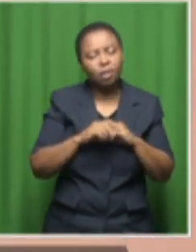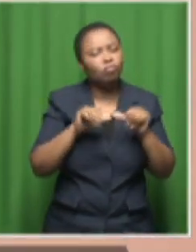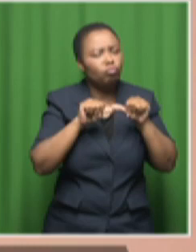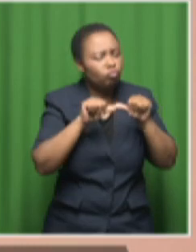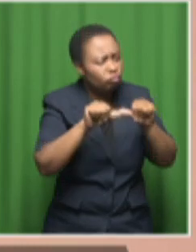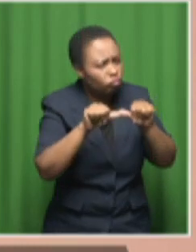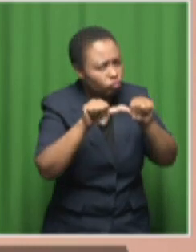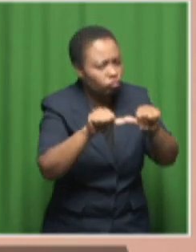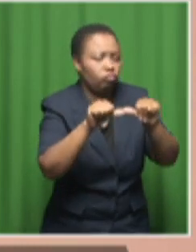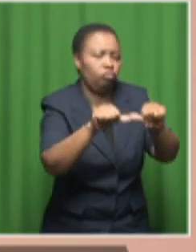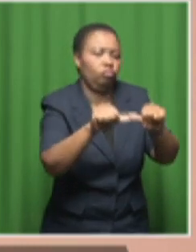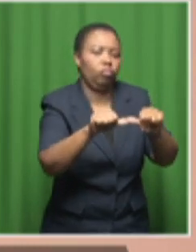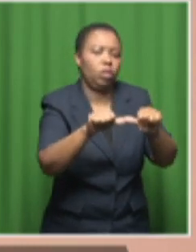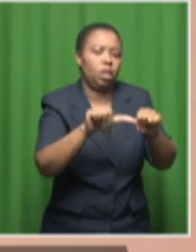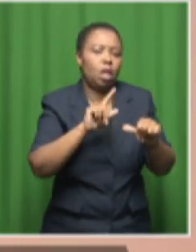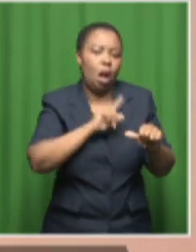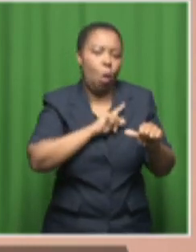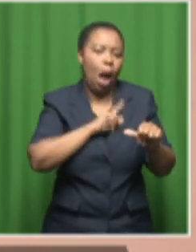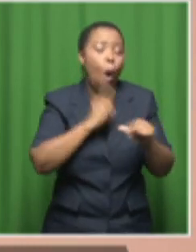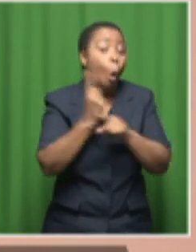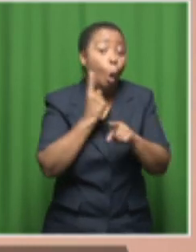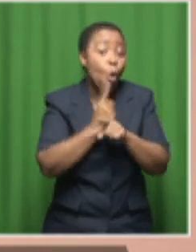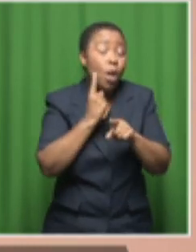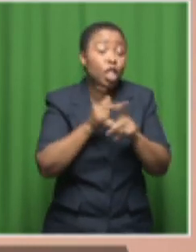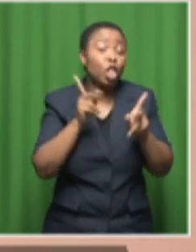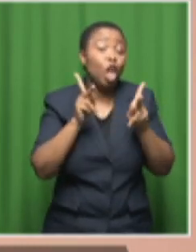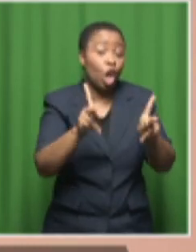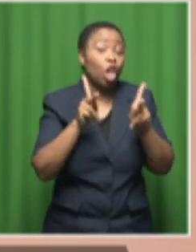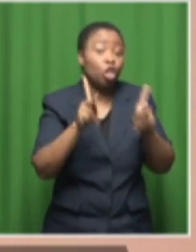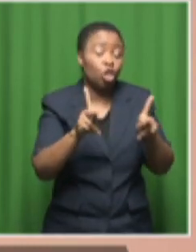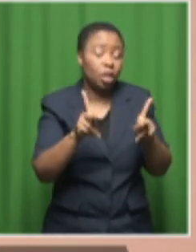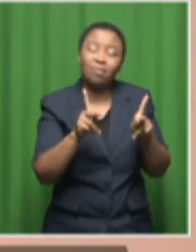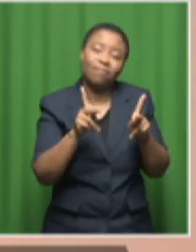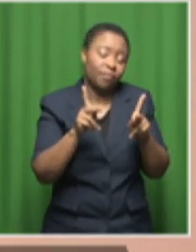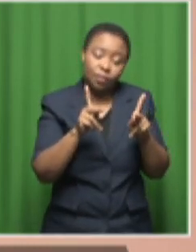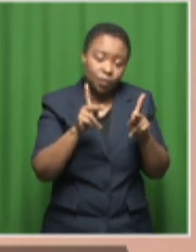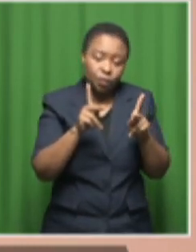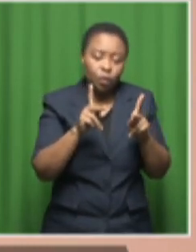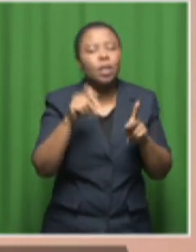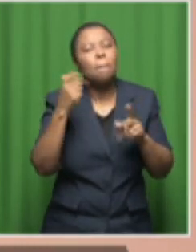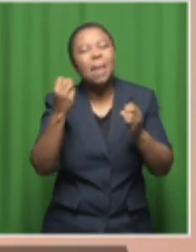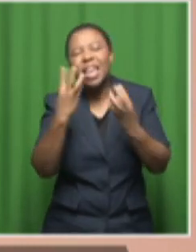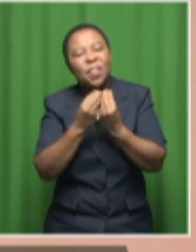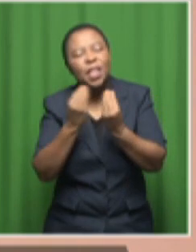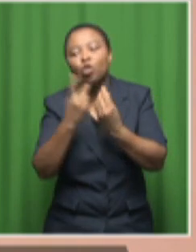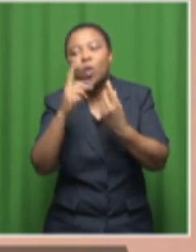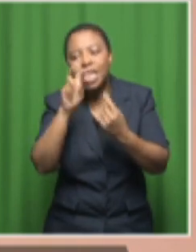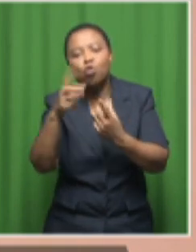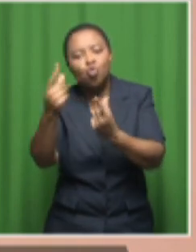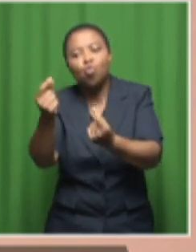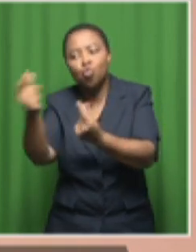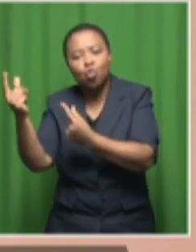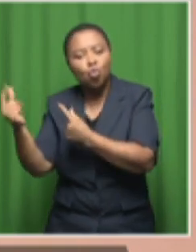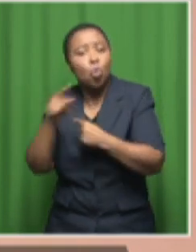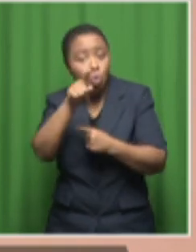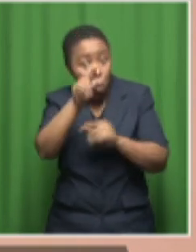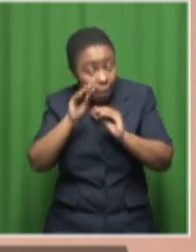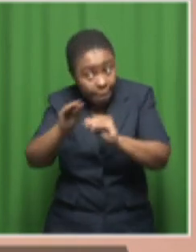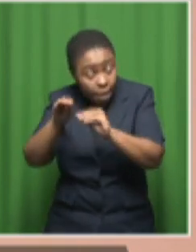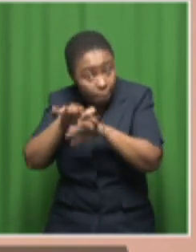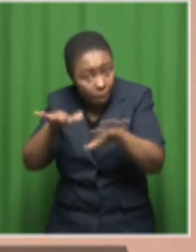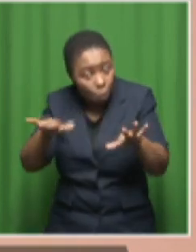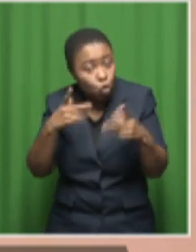Consistency. Because you're not always in the kitchen. There's many things that you need to do, and you'll teach people how to